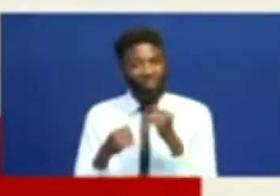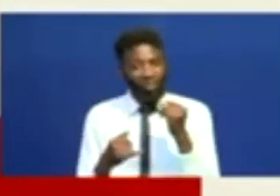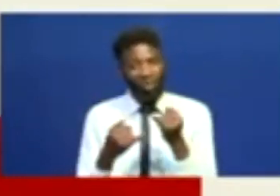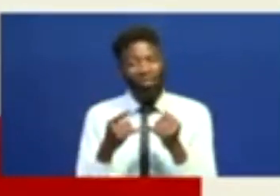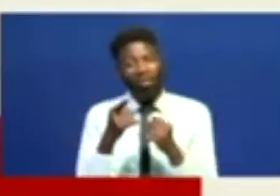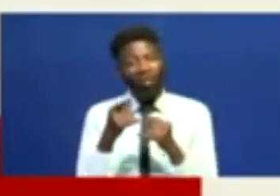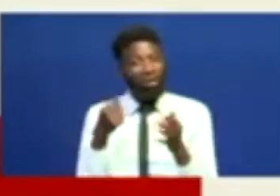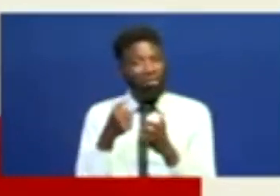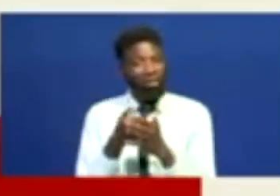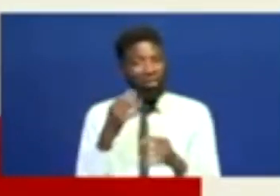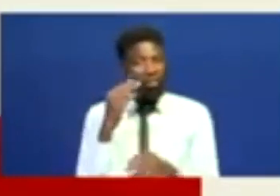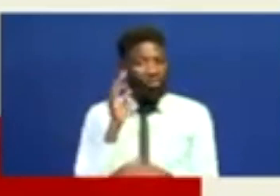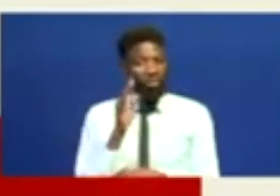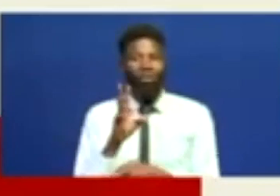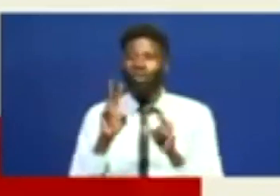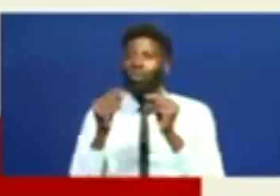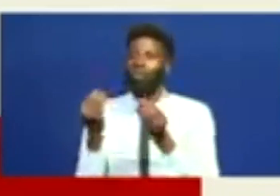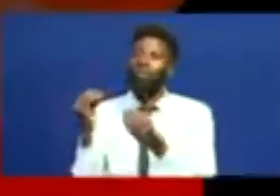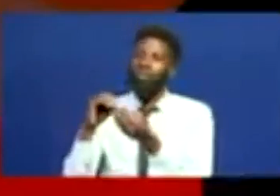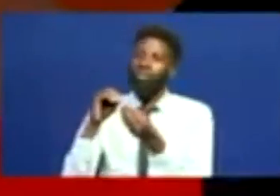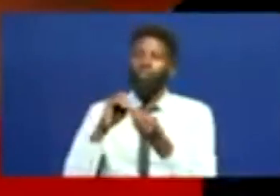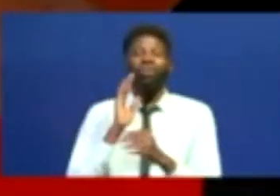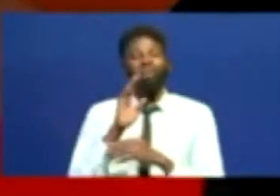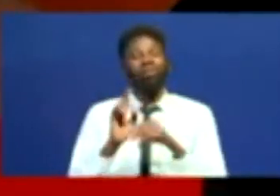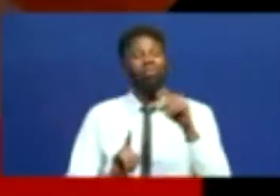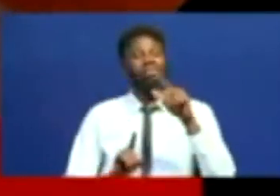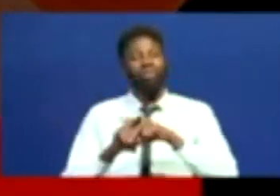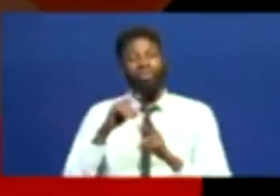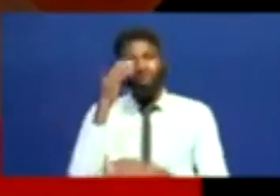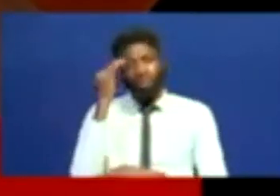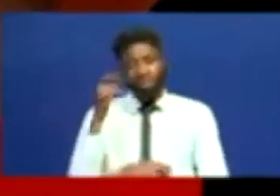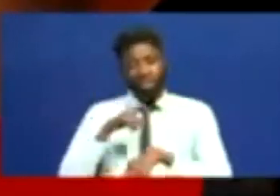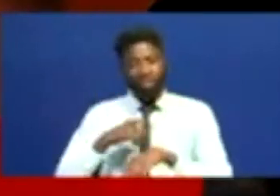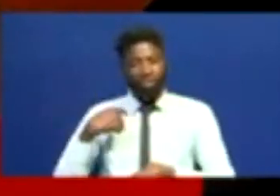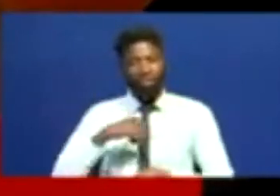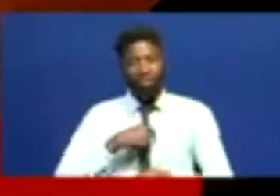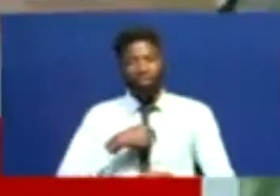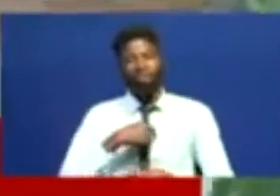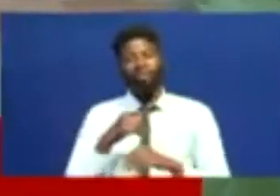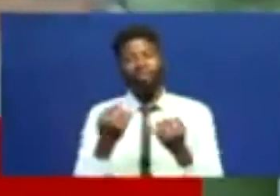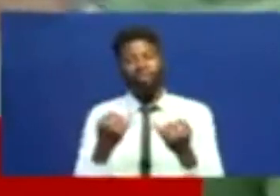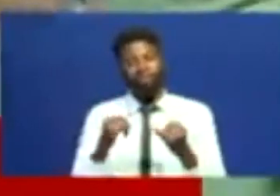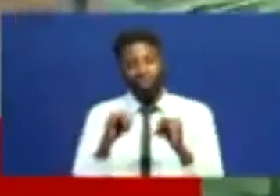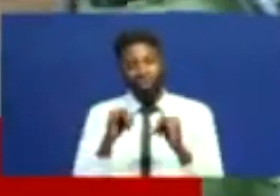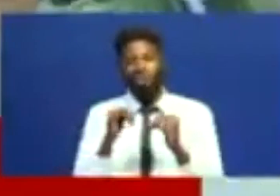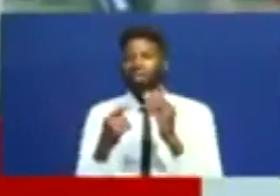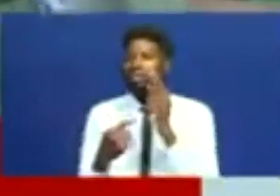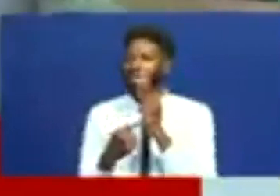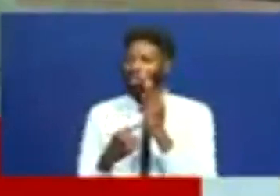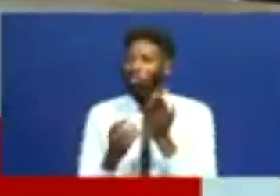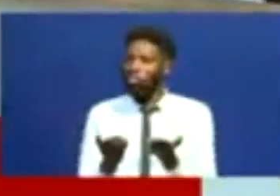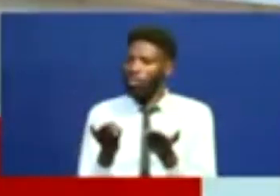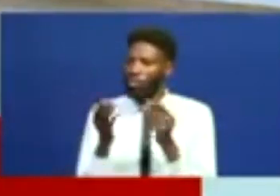we are going to experience. More and more attacks are going to come because as we expand the footprint of technology, as we bring people,